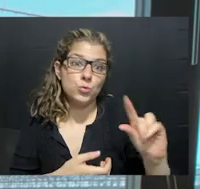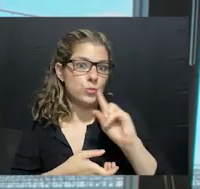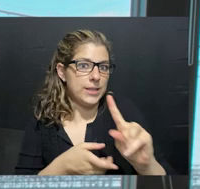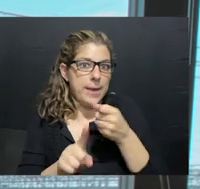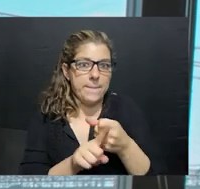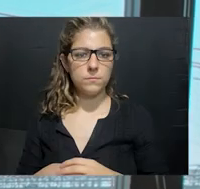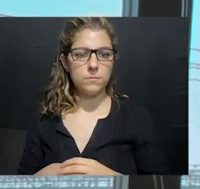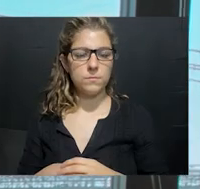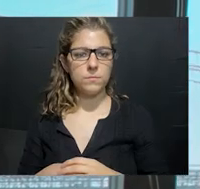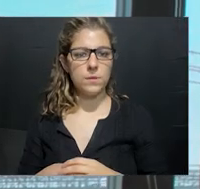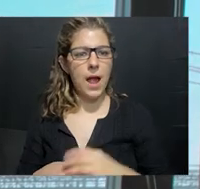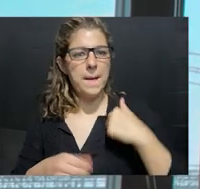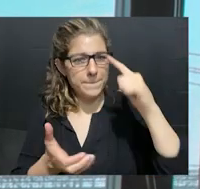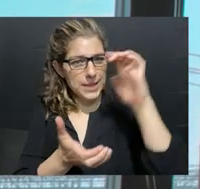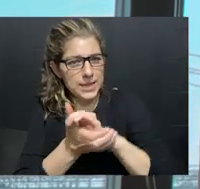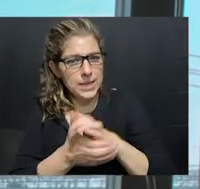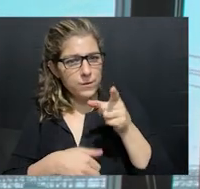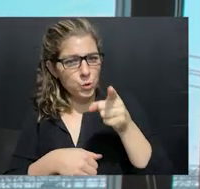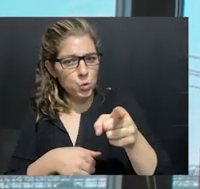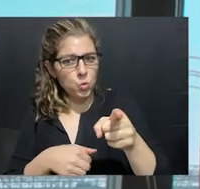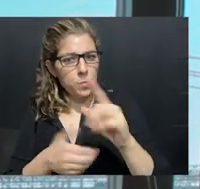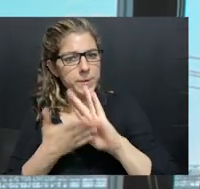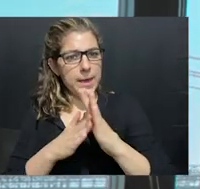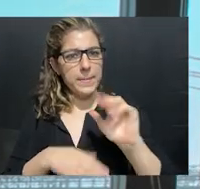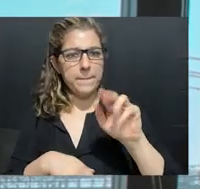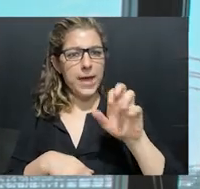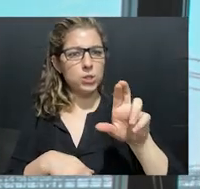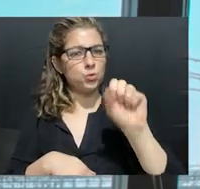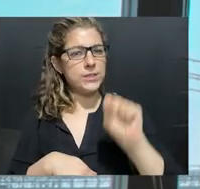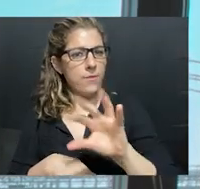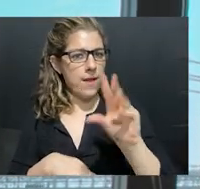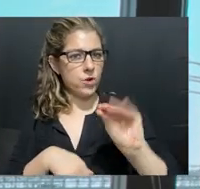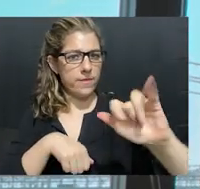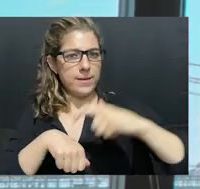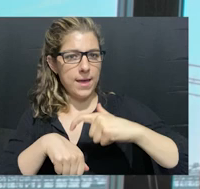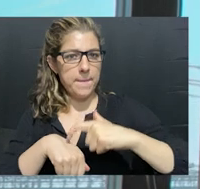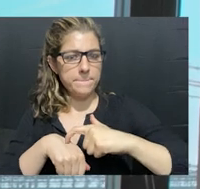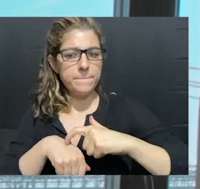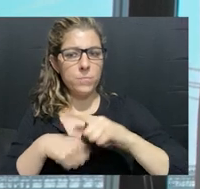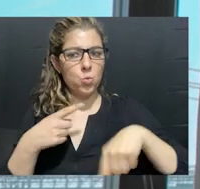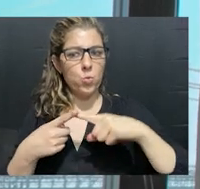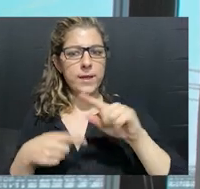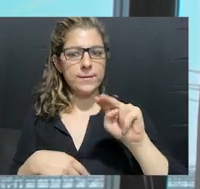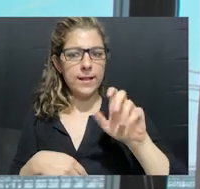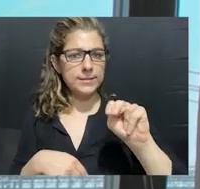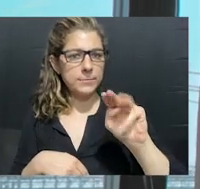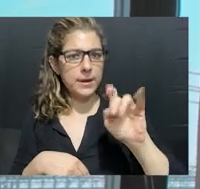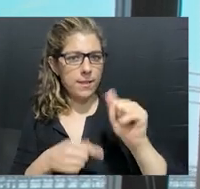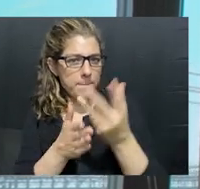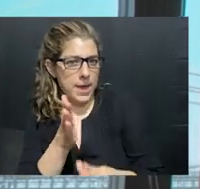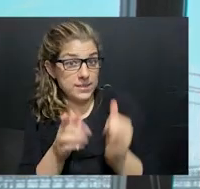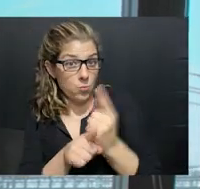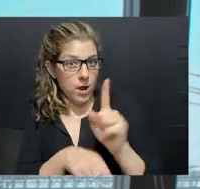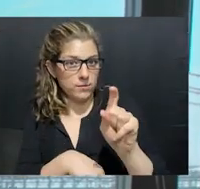us. I believe you were the ambassador to South Africa at the time when Nelson Mandela passed. Is that